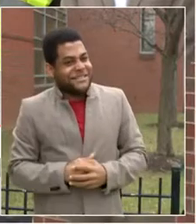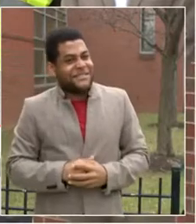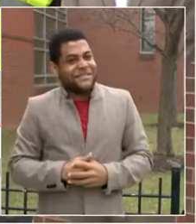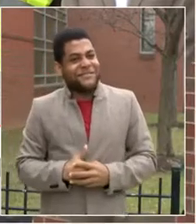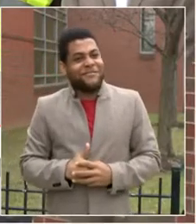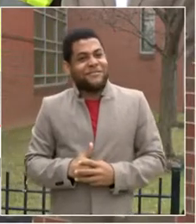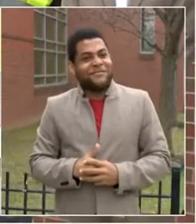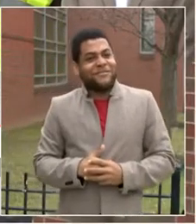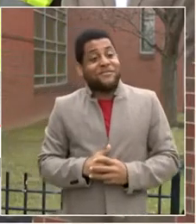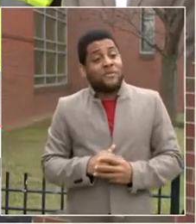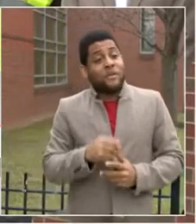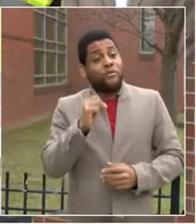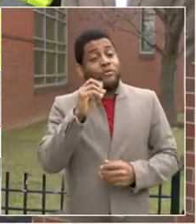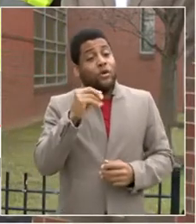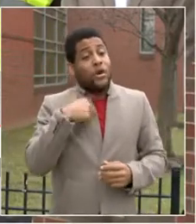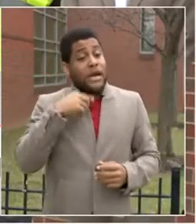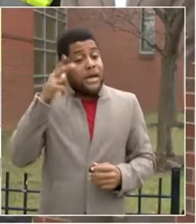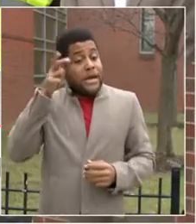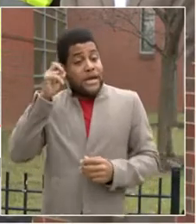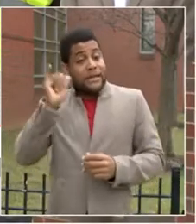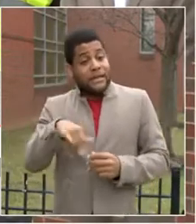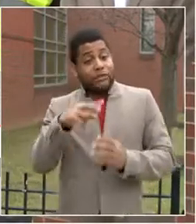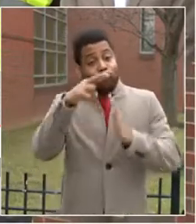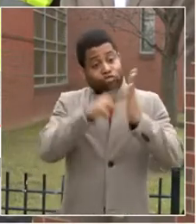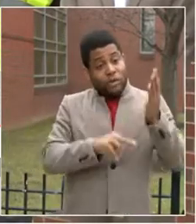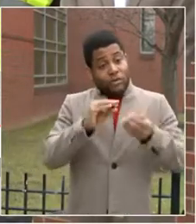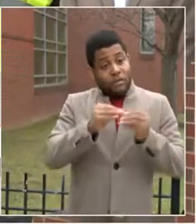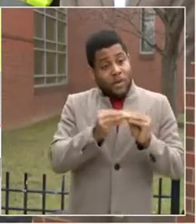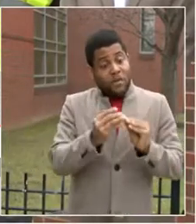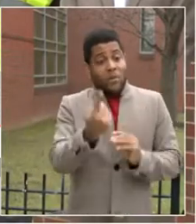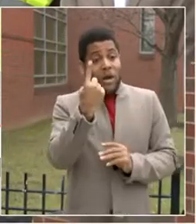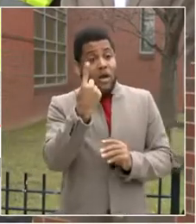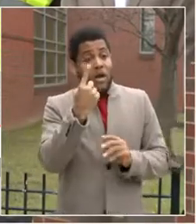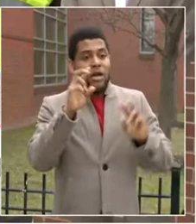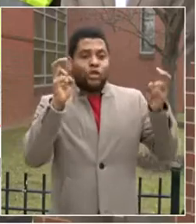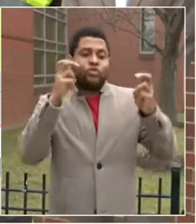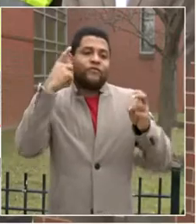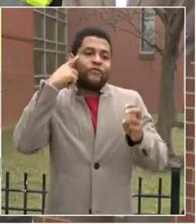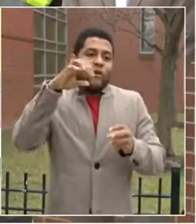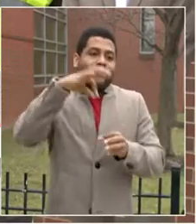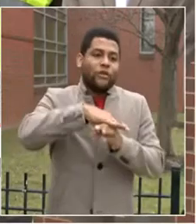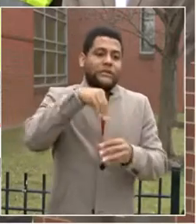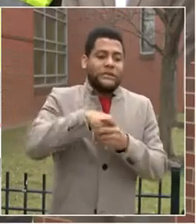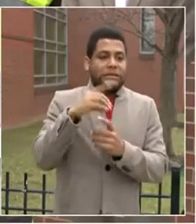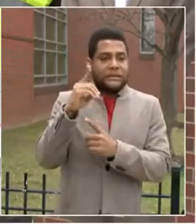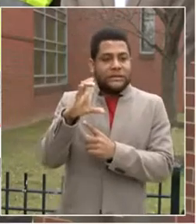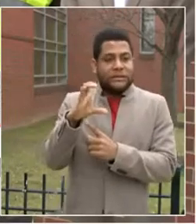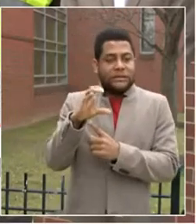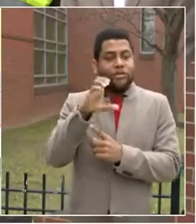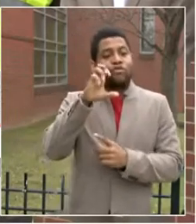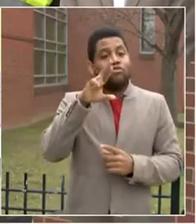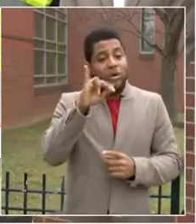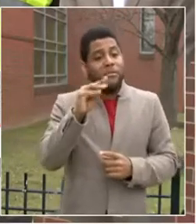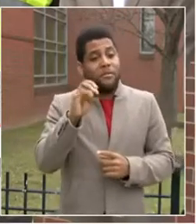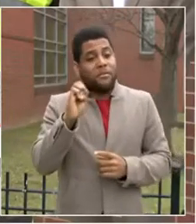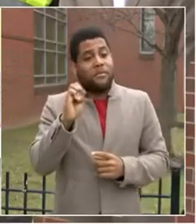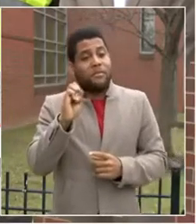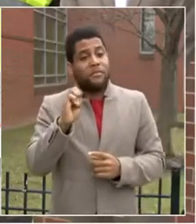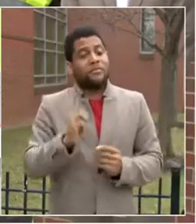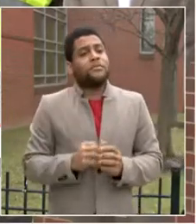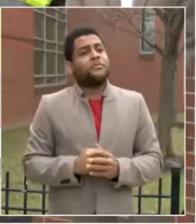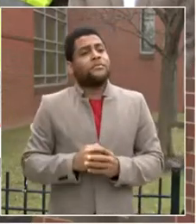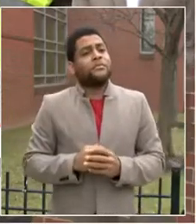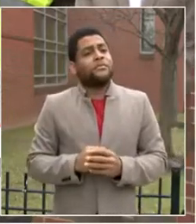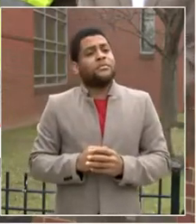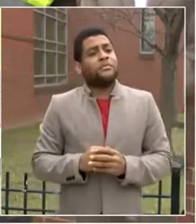That's what I read. That this was the number one issue for voters in D.C. at this point is crime. What about crime? You